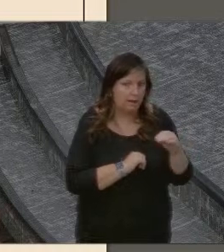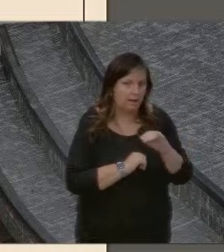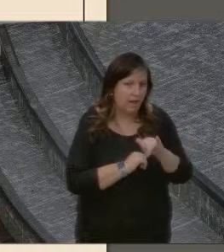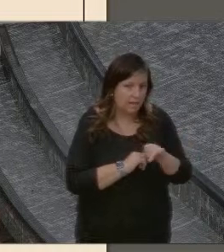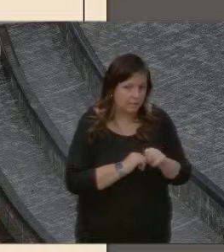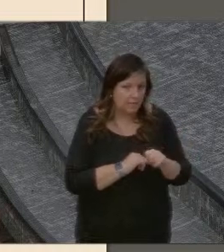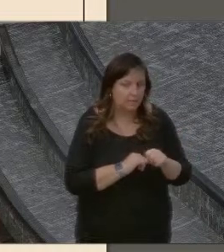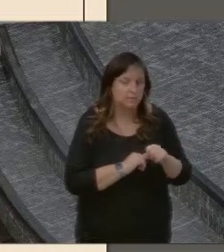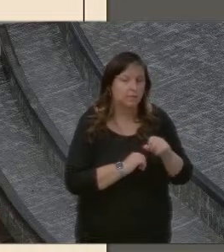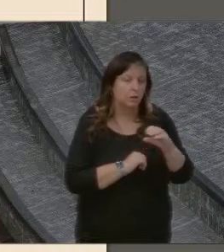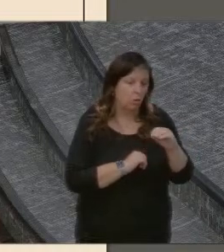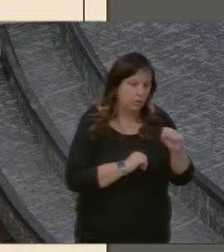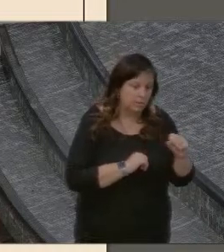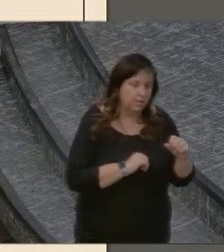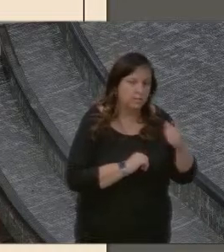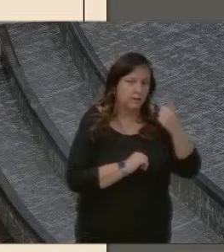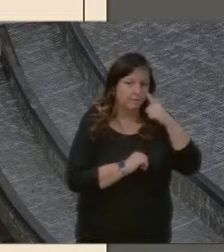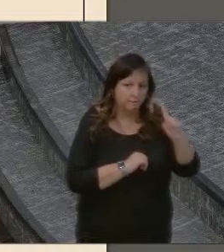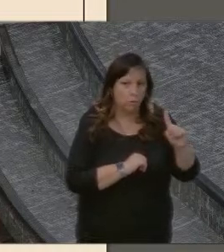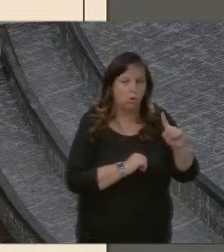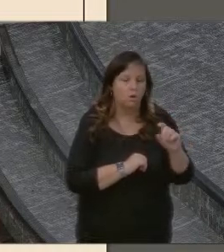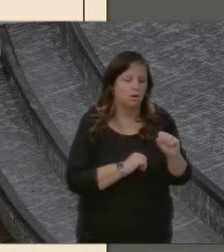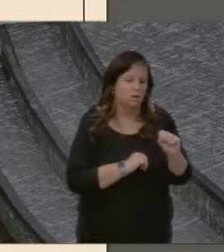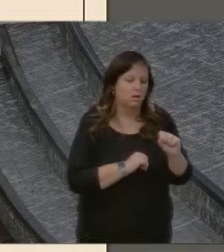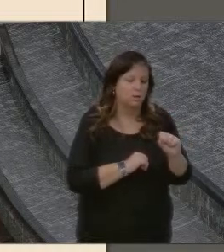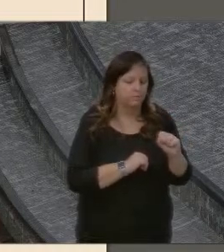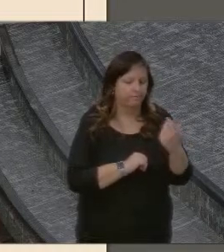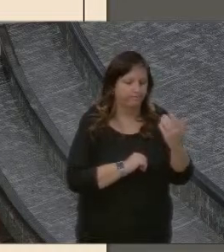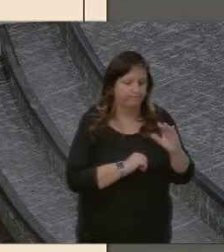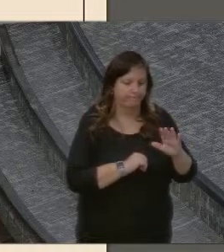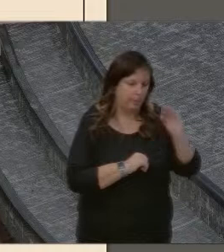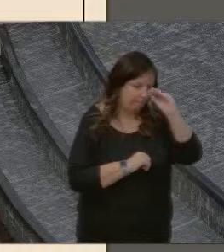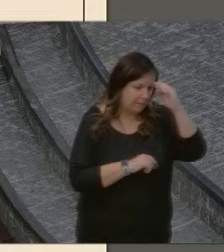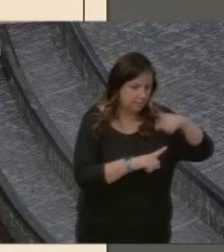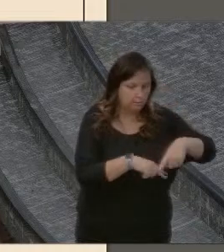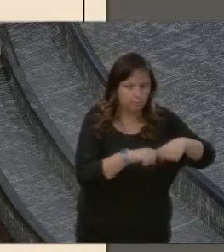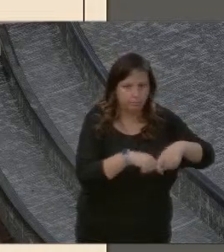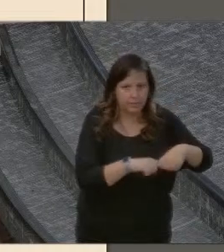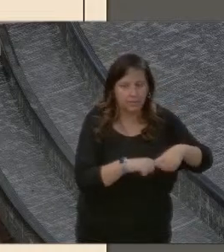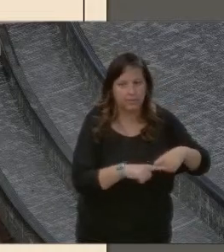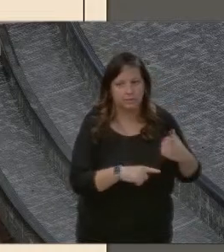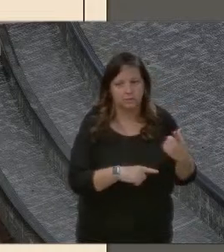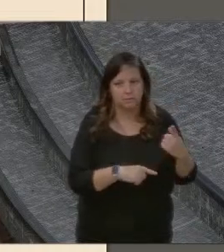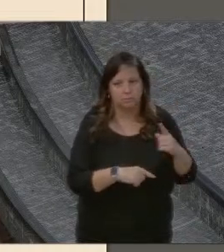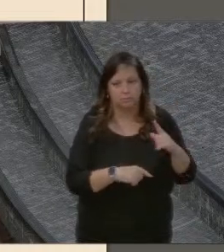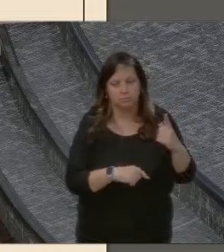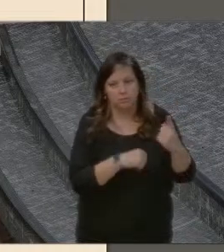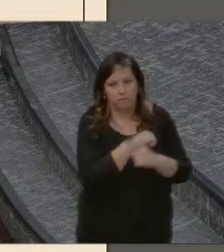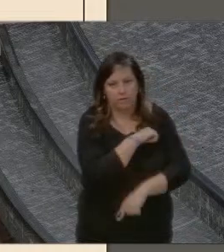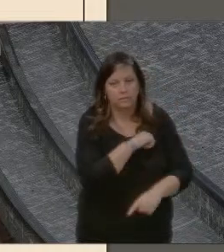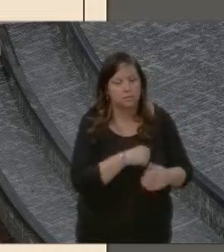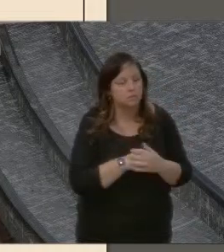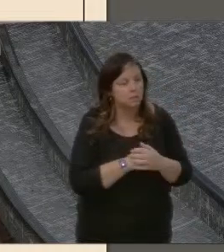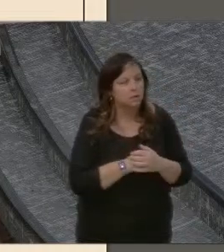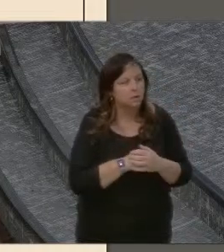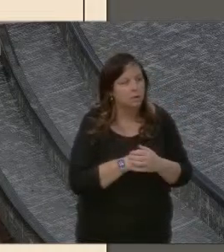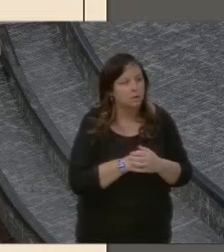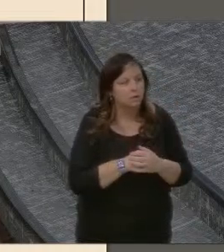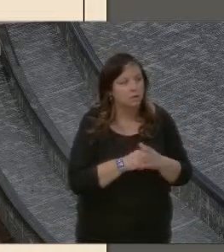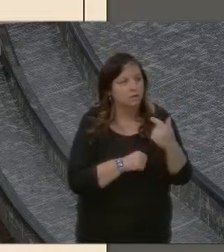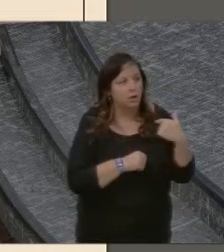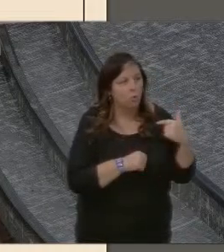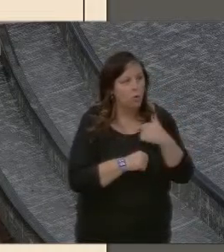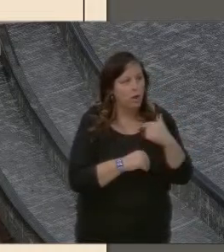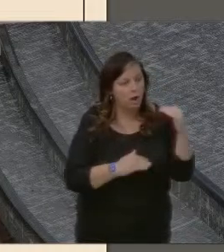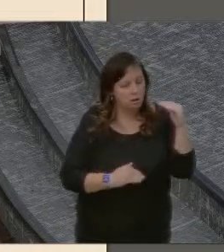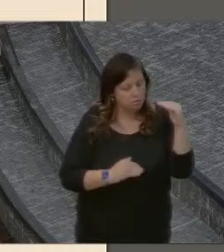time. We had some increases in the pre-pandemic era, and we're approaching those levels,